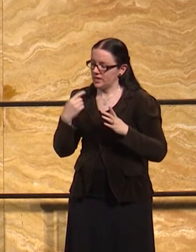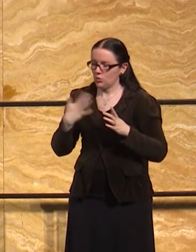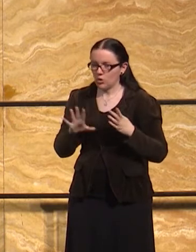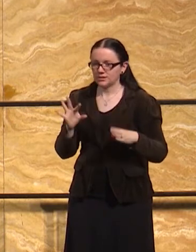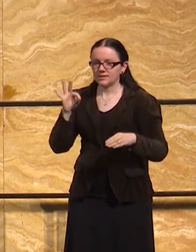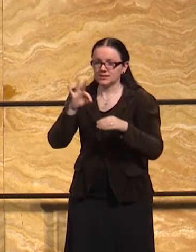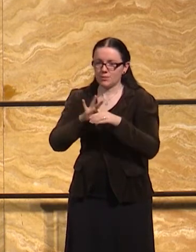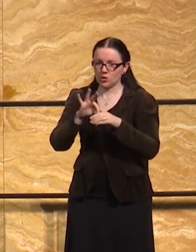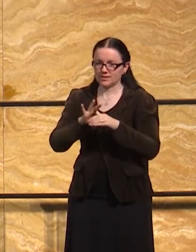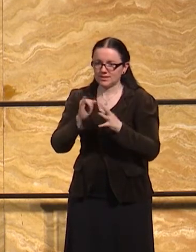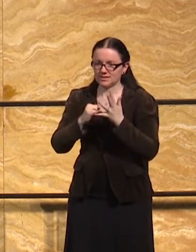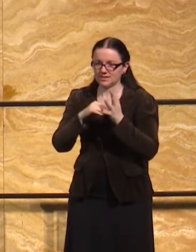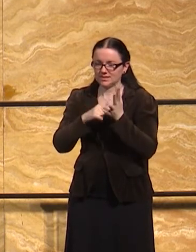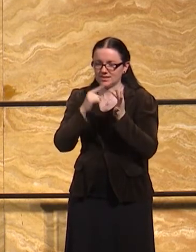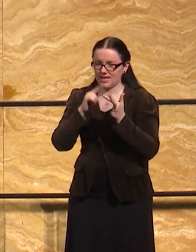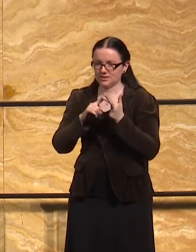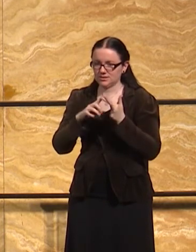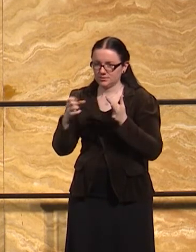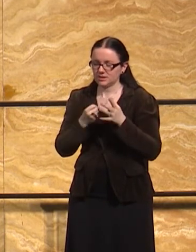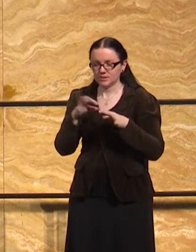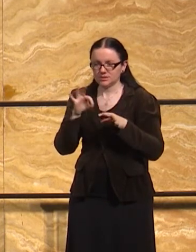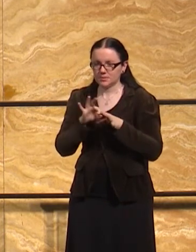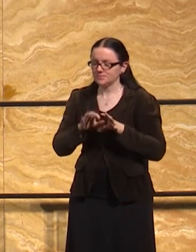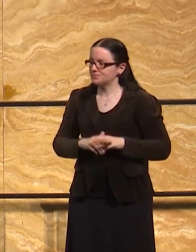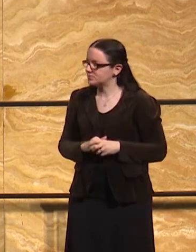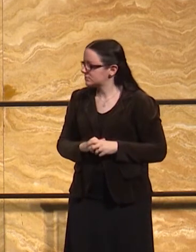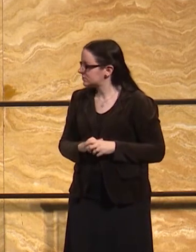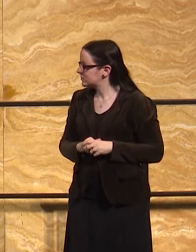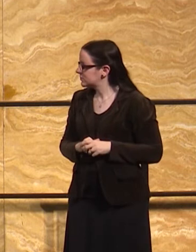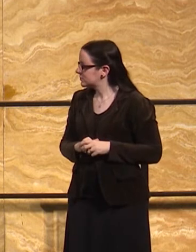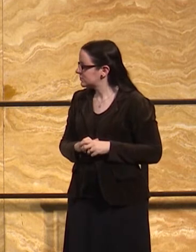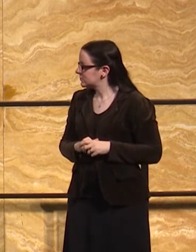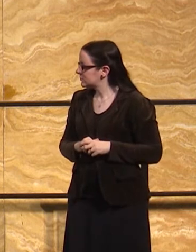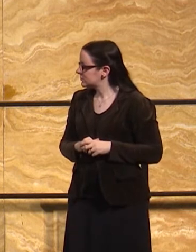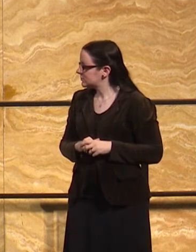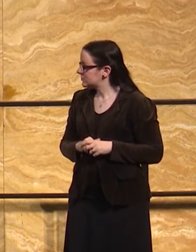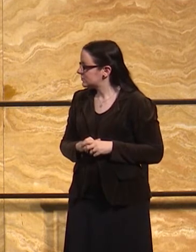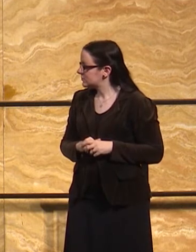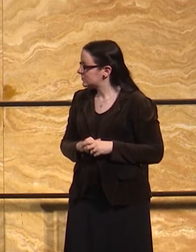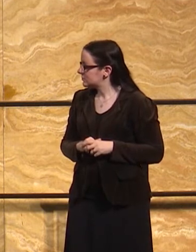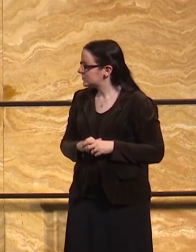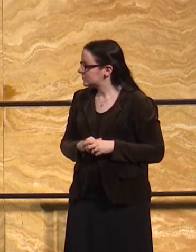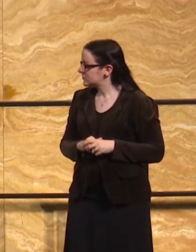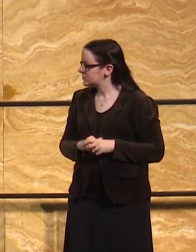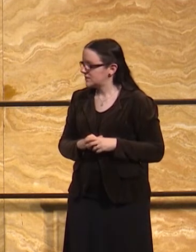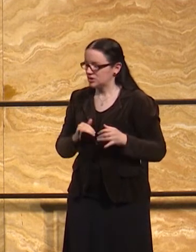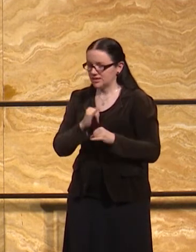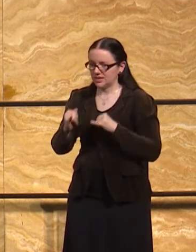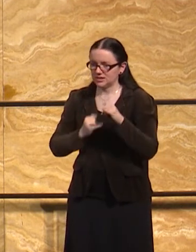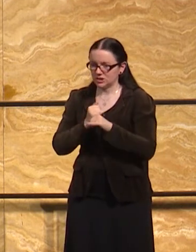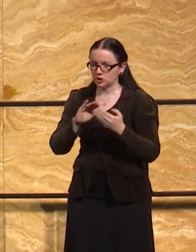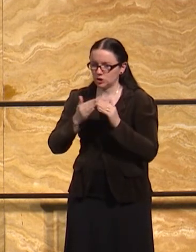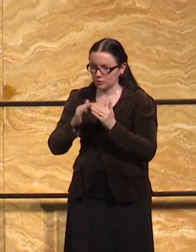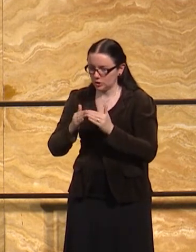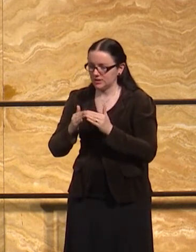democratic state, even when it's obvious that what we have done is aligned the entire international community behind